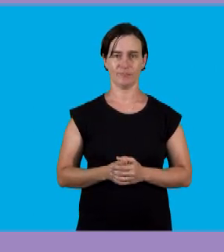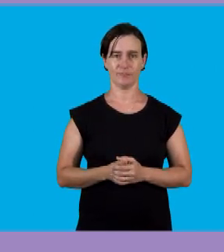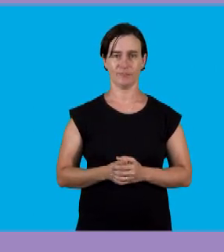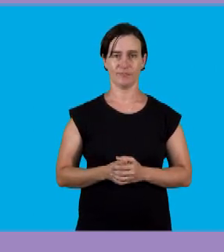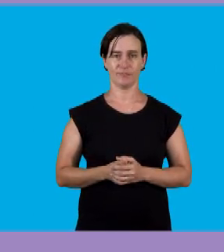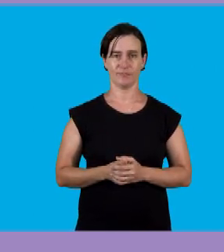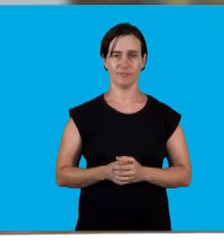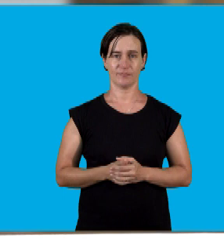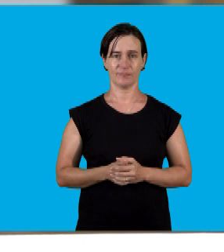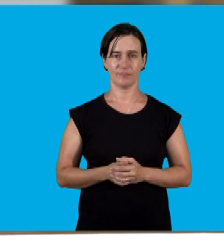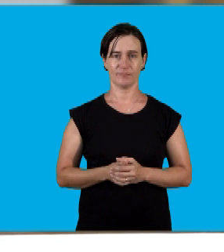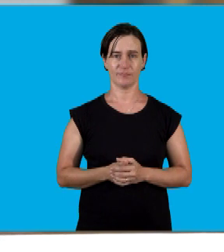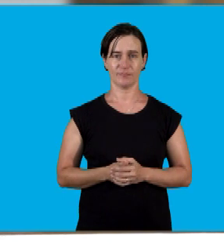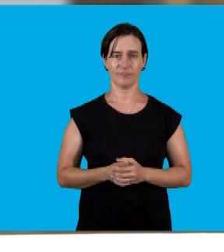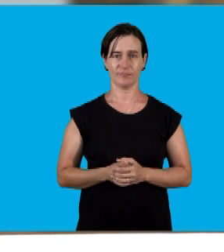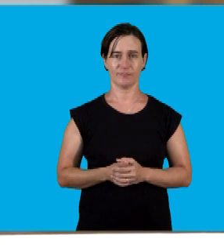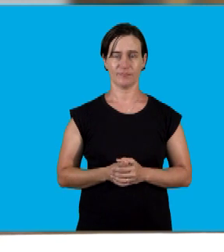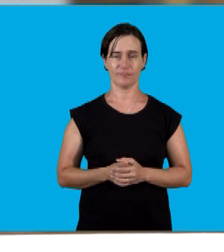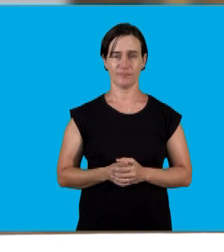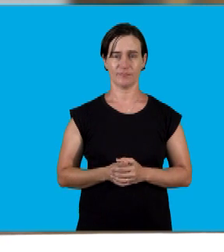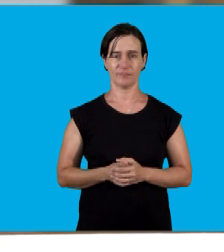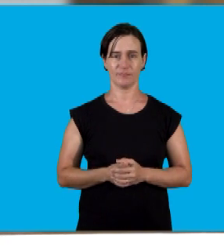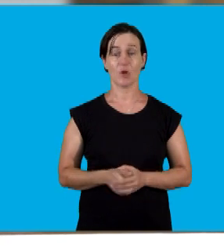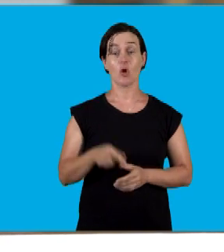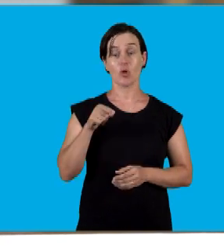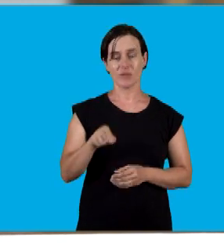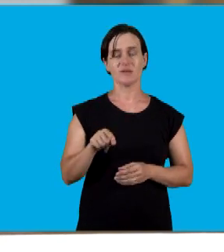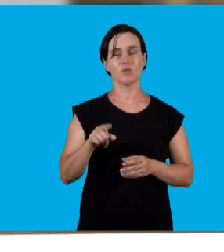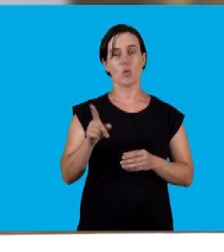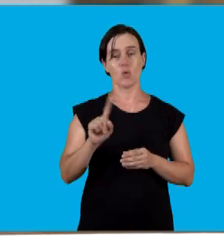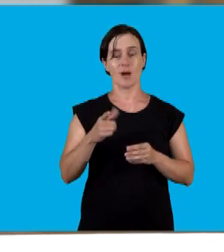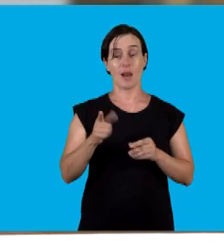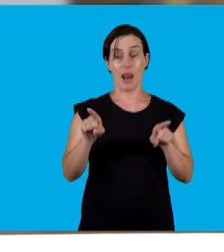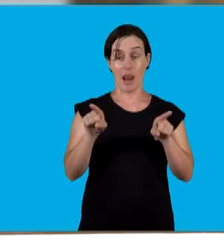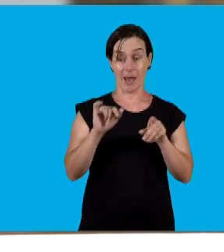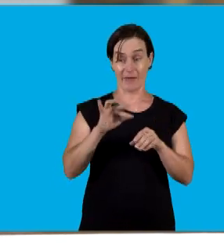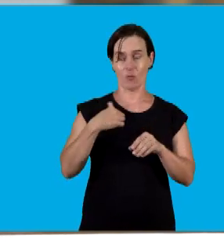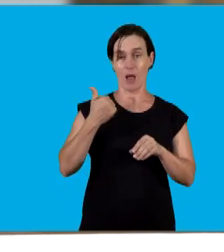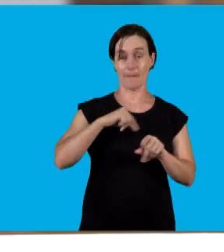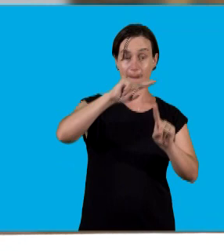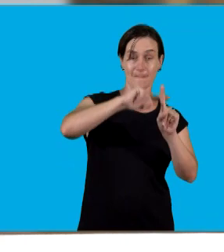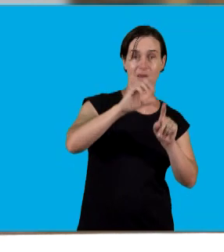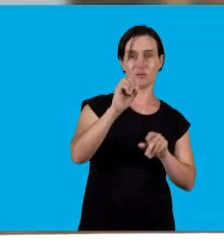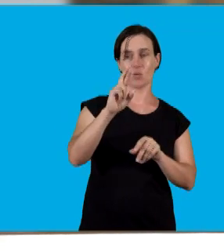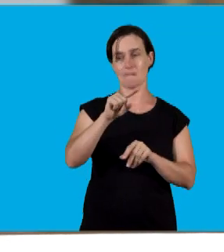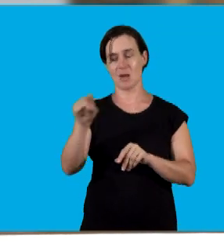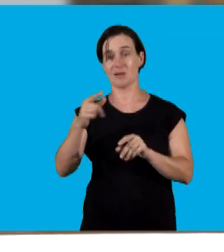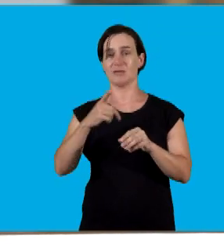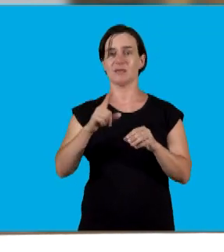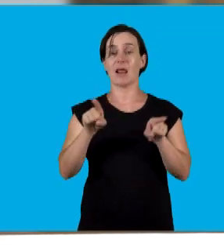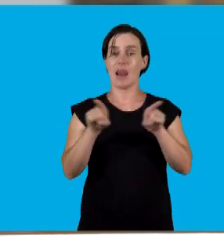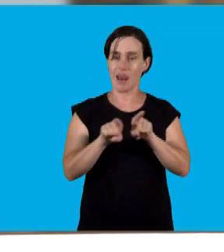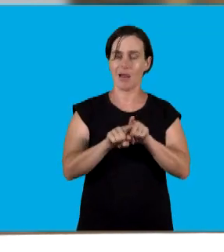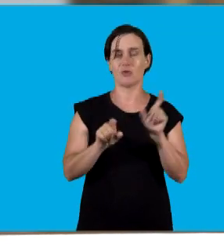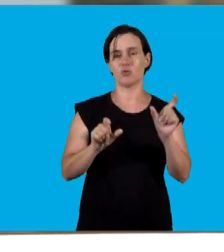23k. So those were the like and unlike terms, or adding the like terms and the unlike terms.